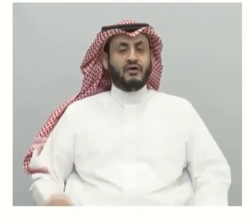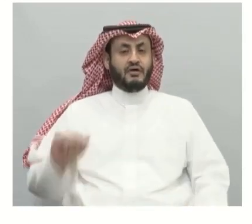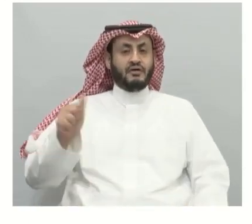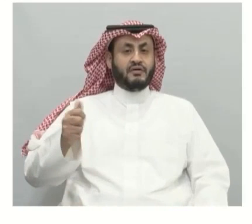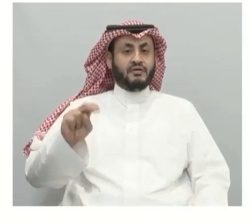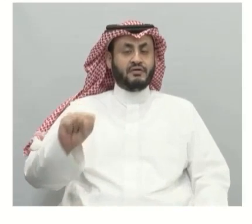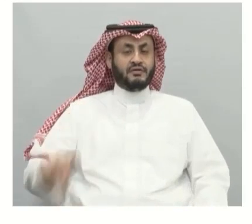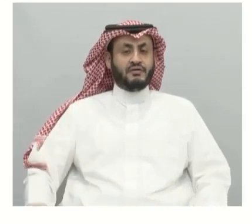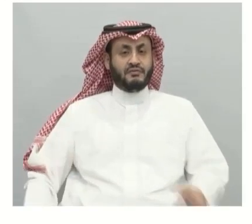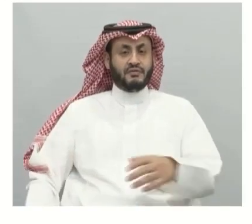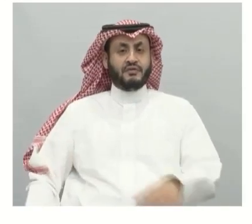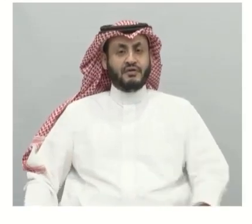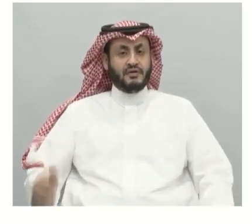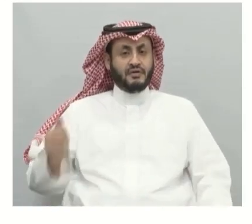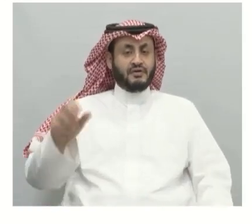city is Amman.